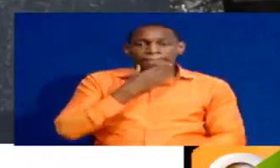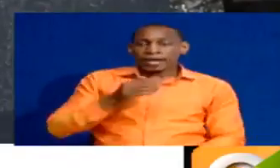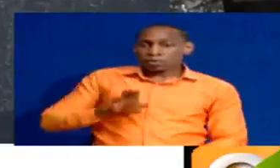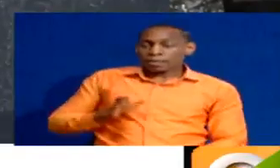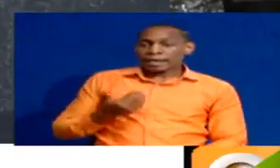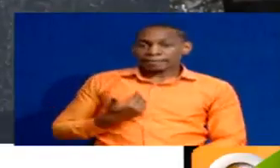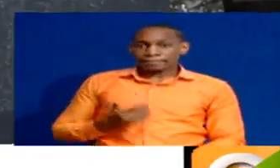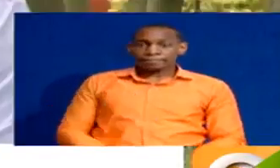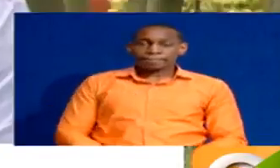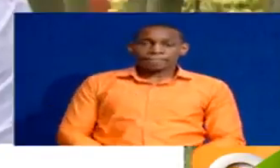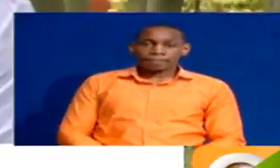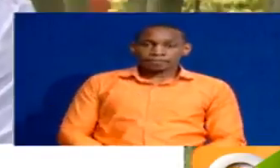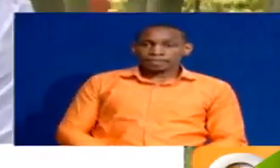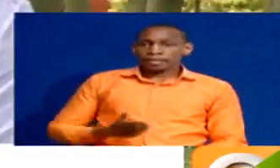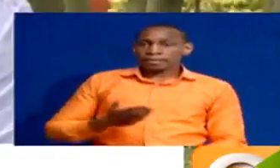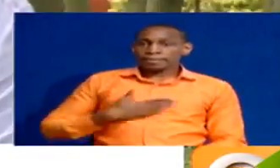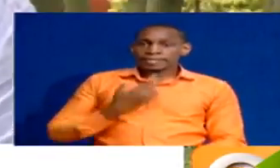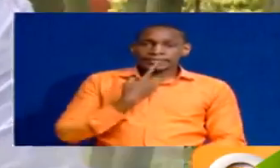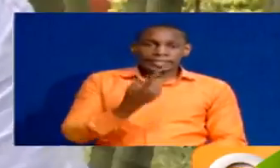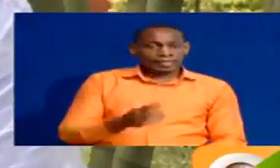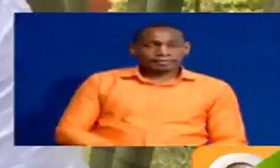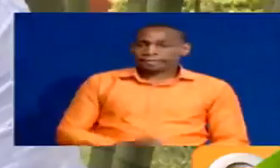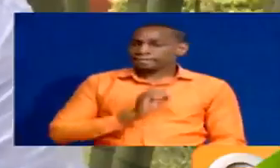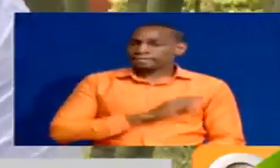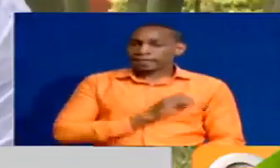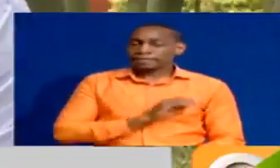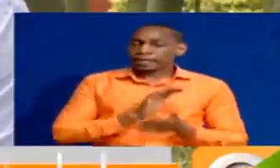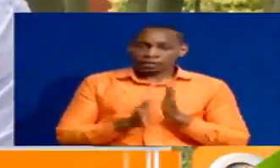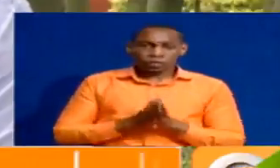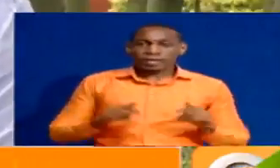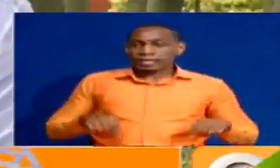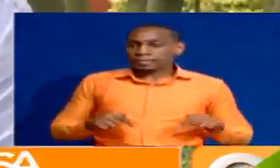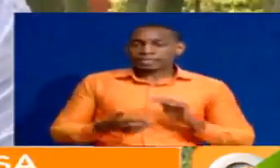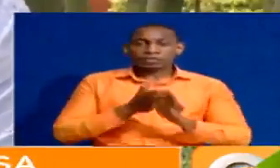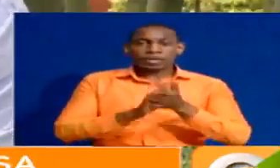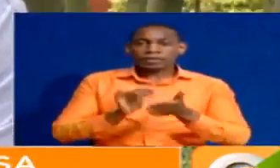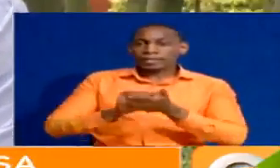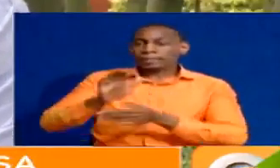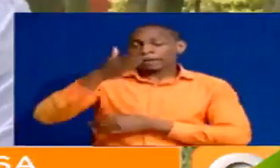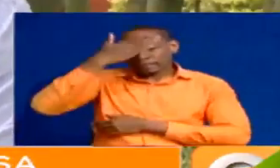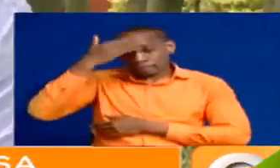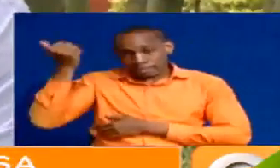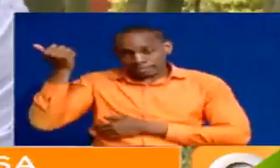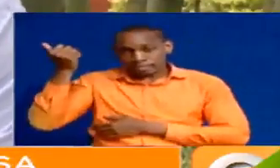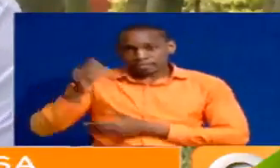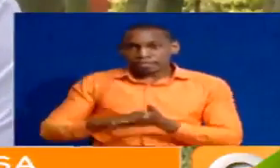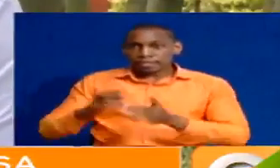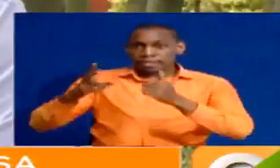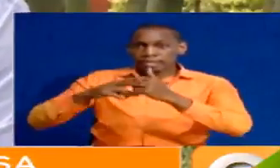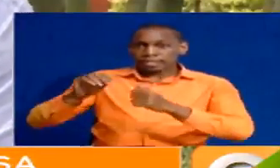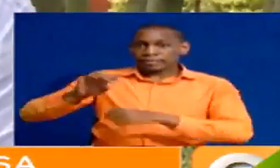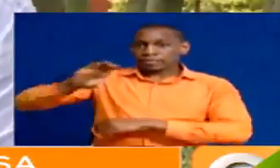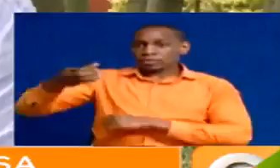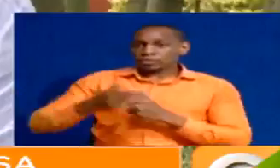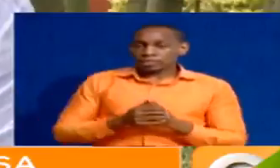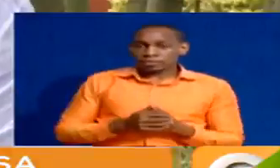man and a woman. I can tell them without any fear of contradiction, they should forget the 70